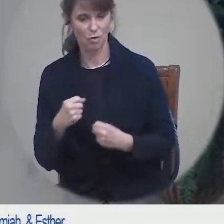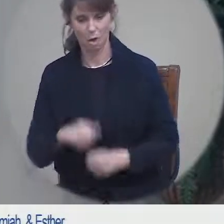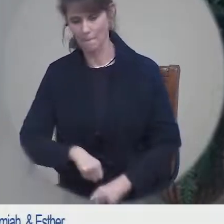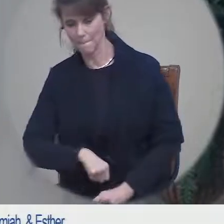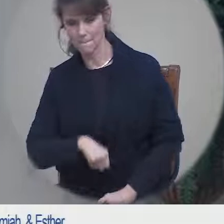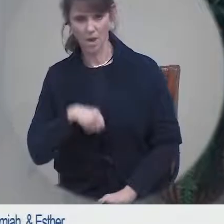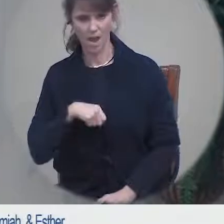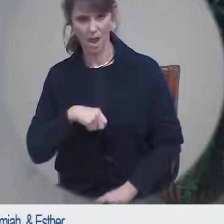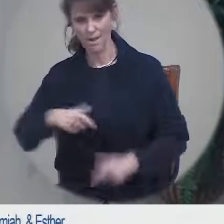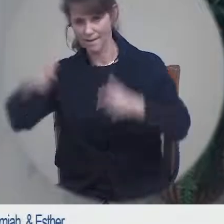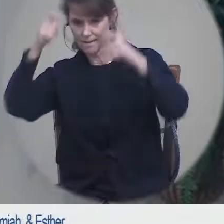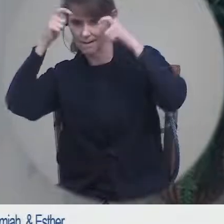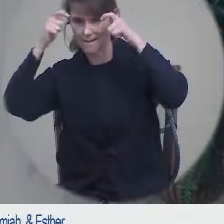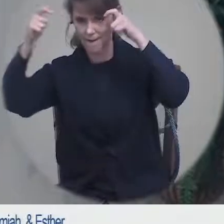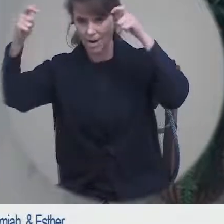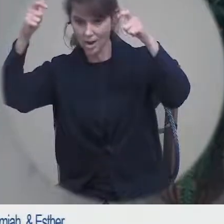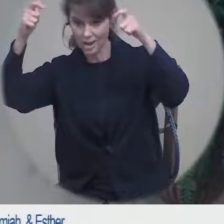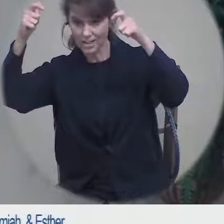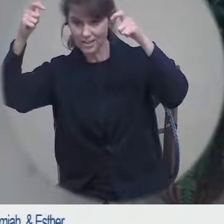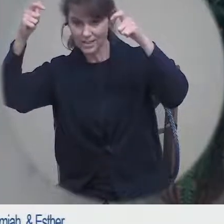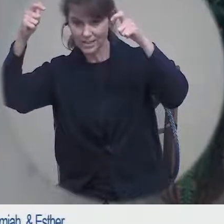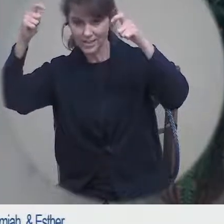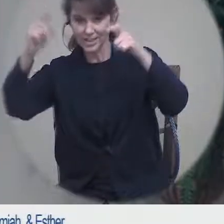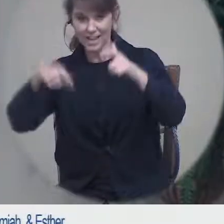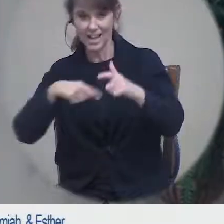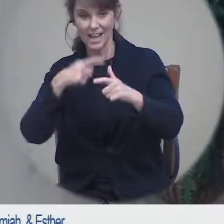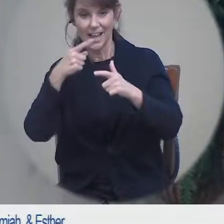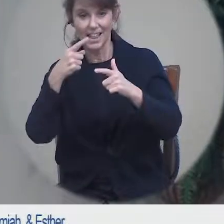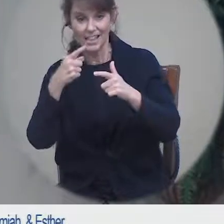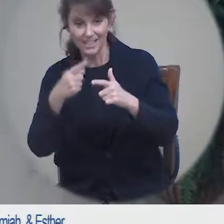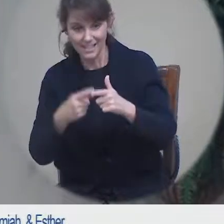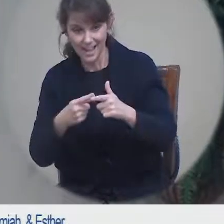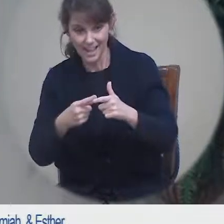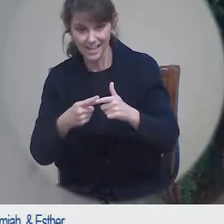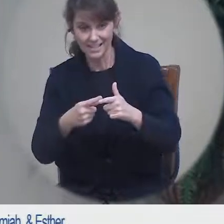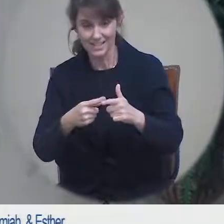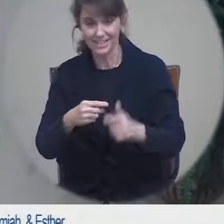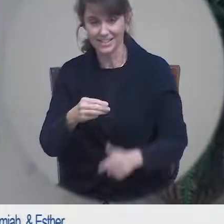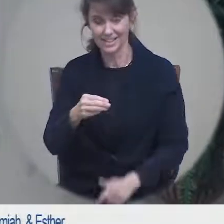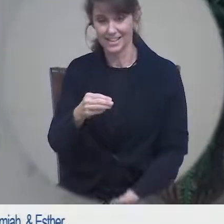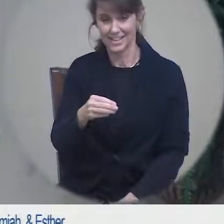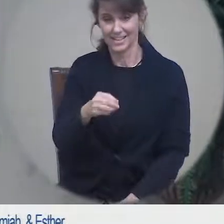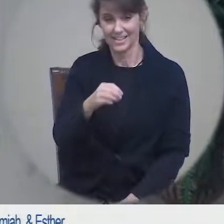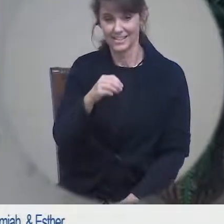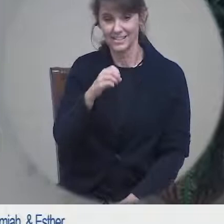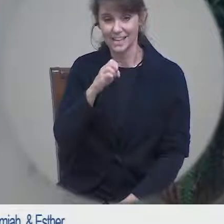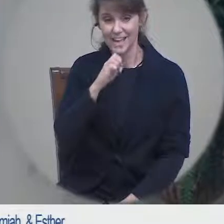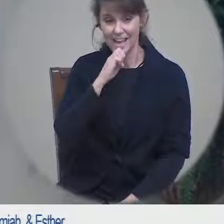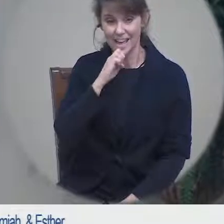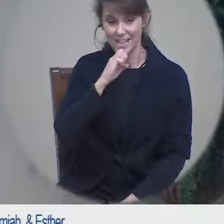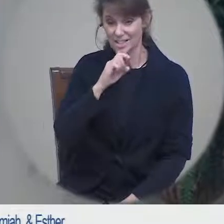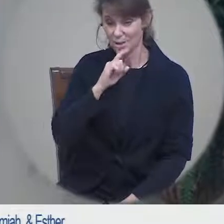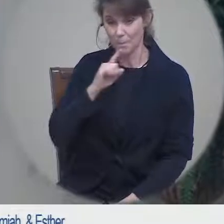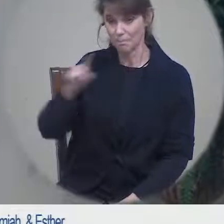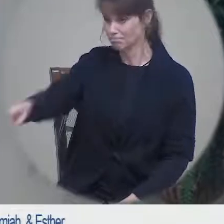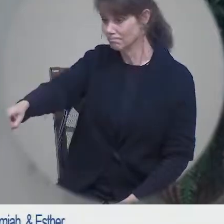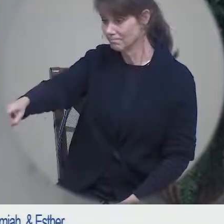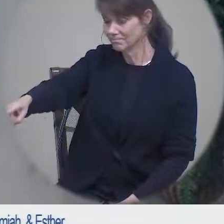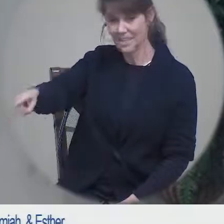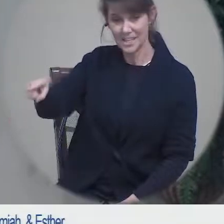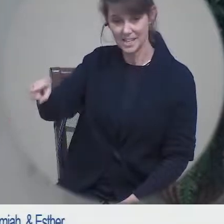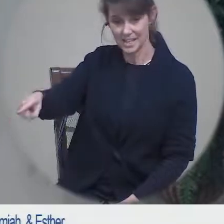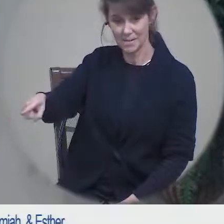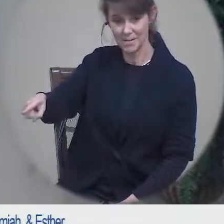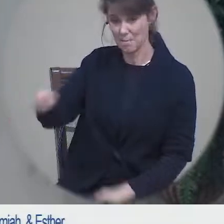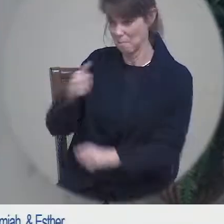and arrogant, but as soon as the tide turns, he becomes so weak of heart. And I'll tell you, that is commiserate with someone